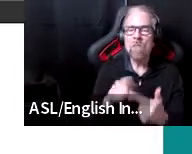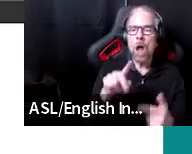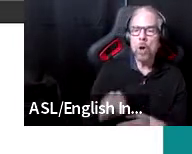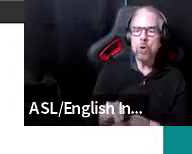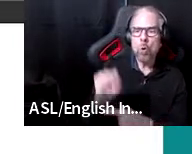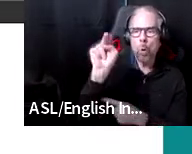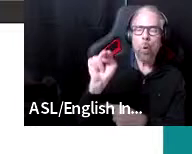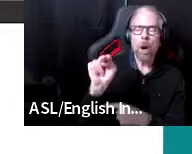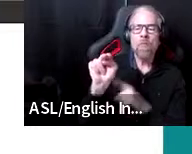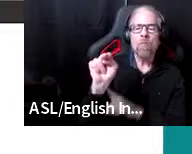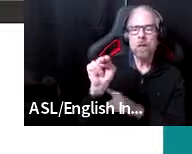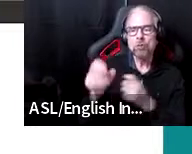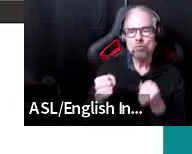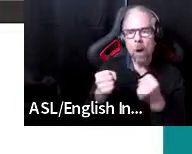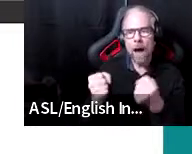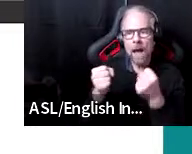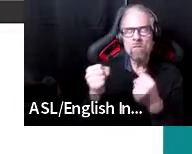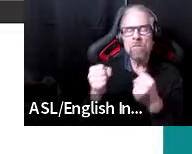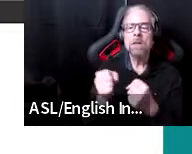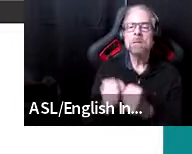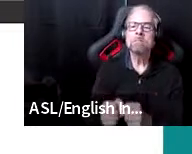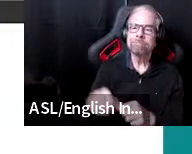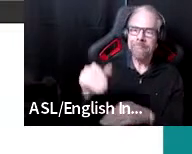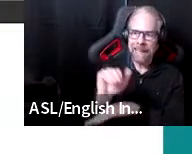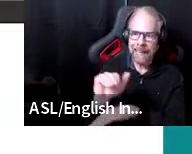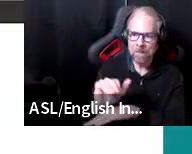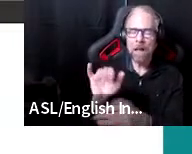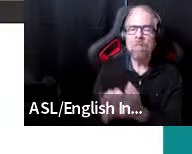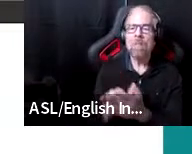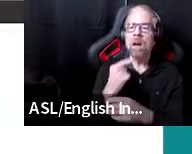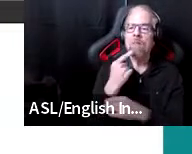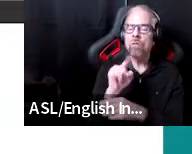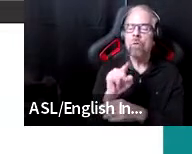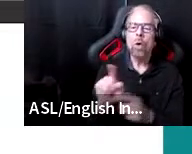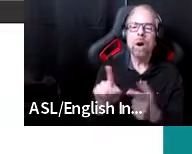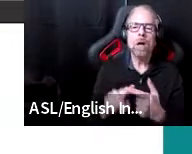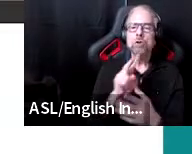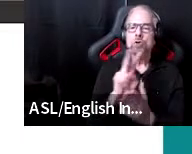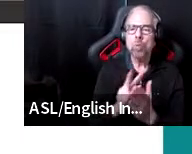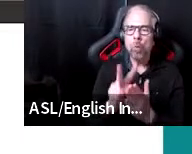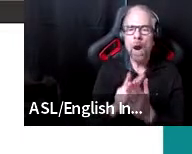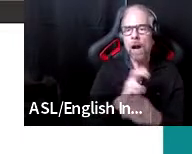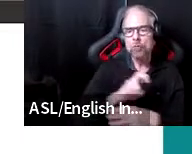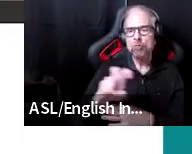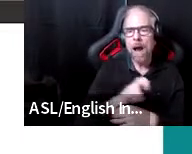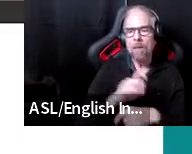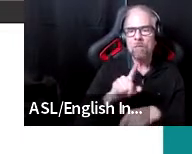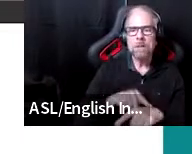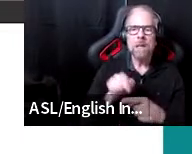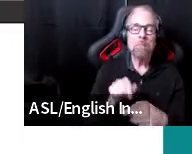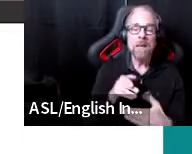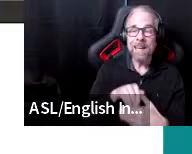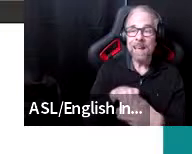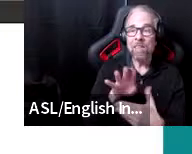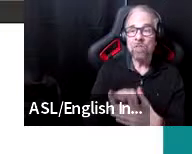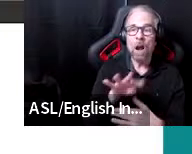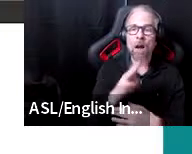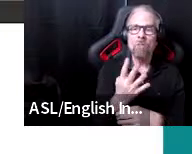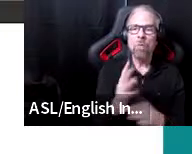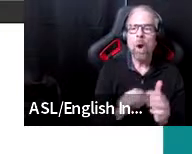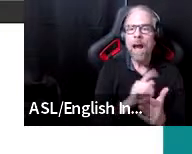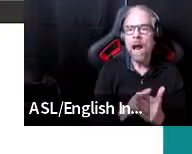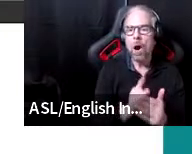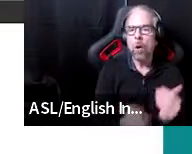is the critical time period. And again, it's kind of showing the 2-hour average travel time within those 4-hour AM and 4-hour